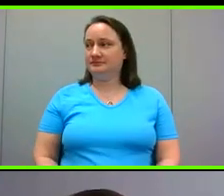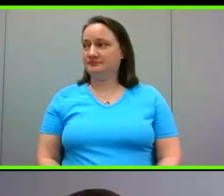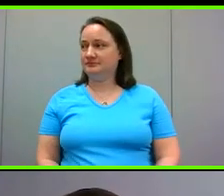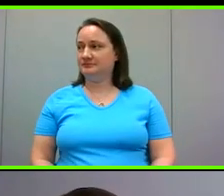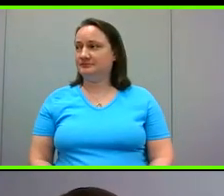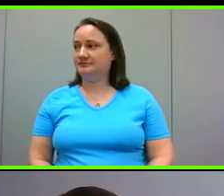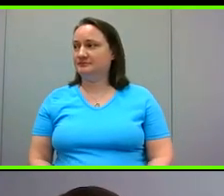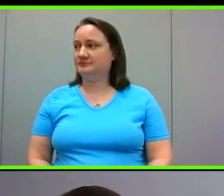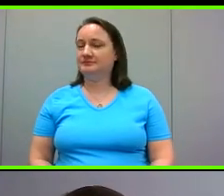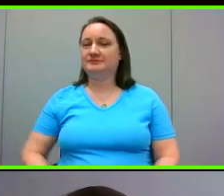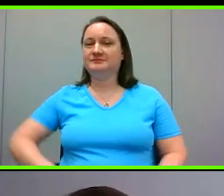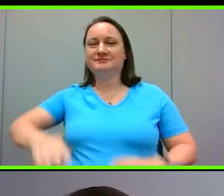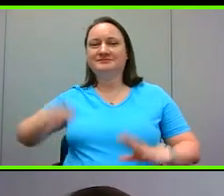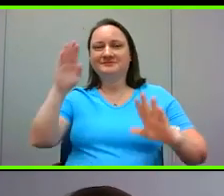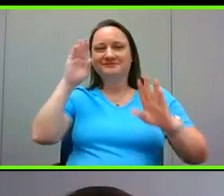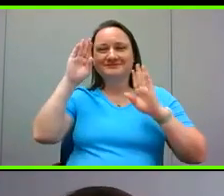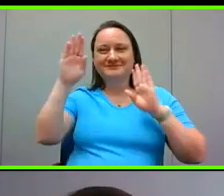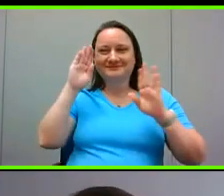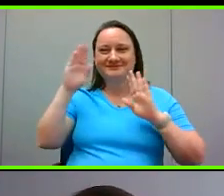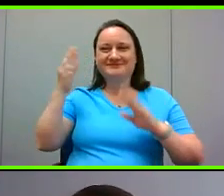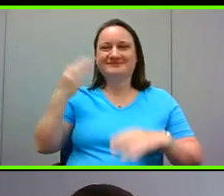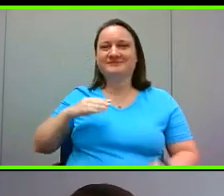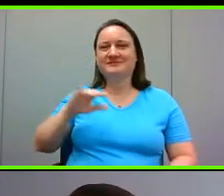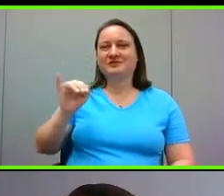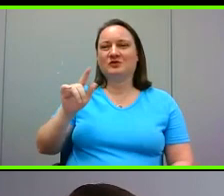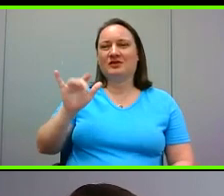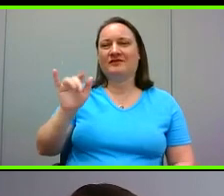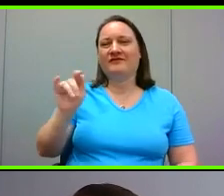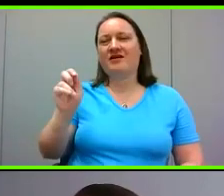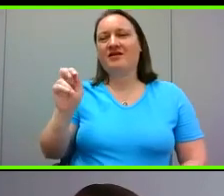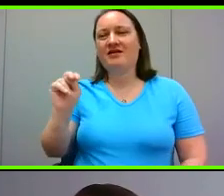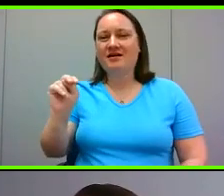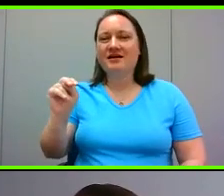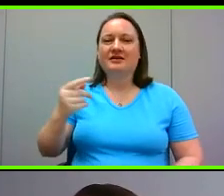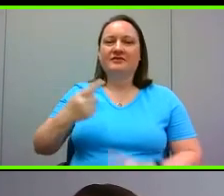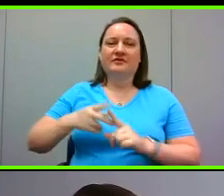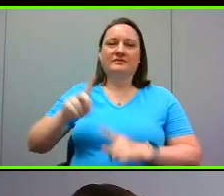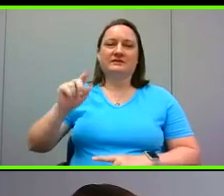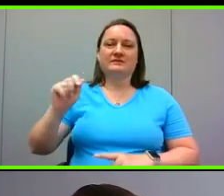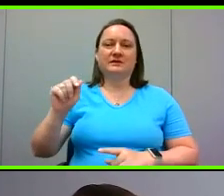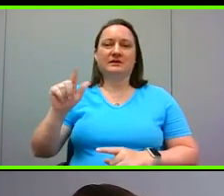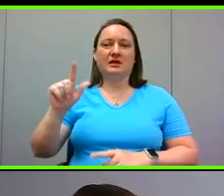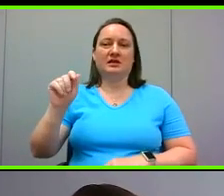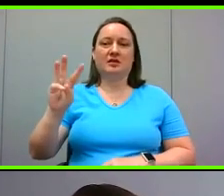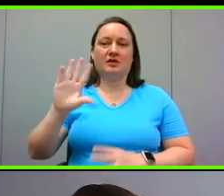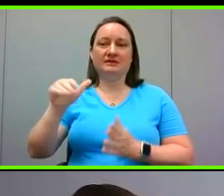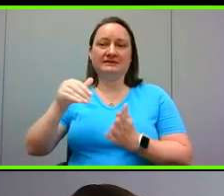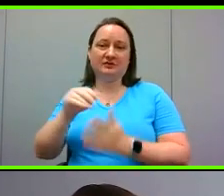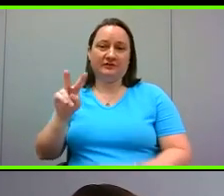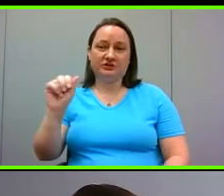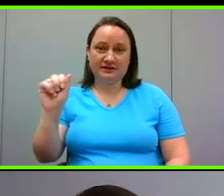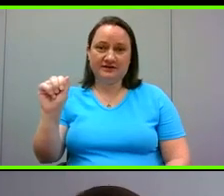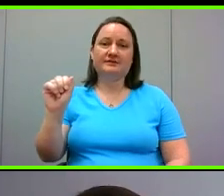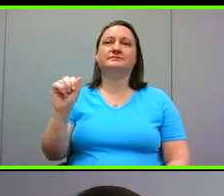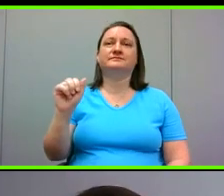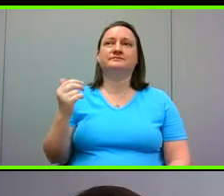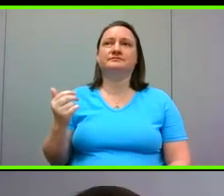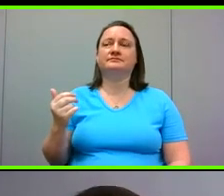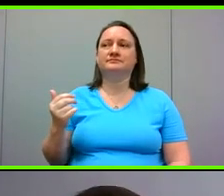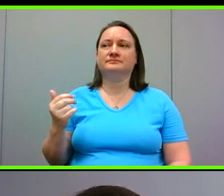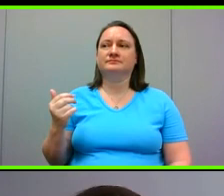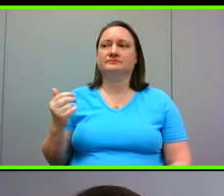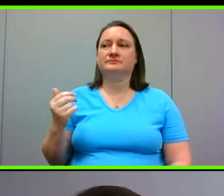Hi, it's Joe LaFawn from the Disability Law Center of Virginia. Let's see. So,